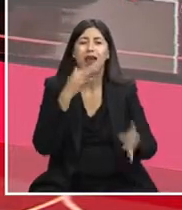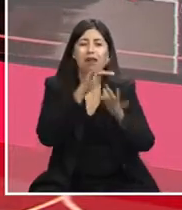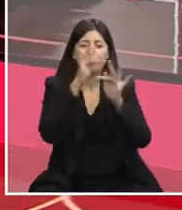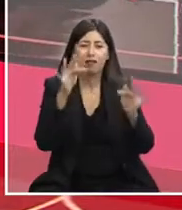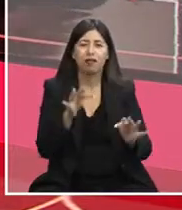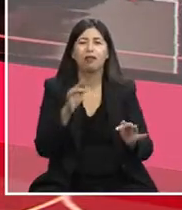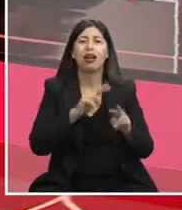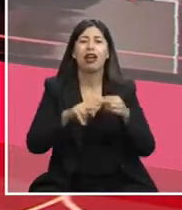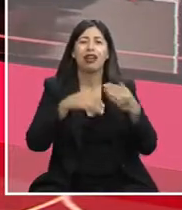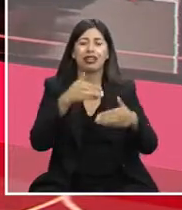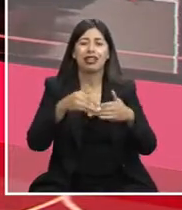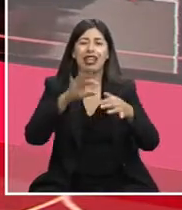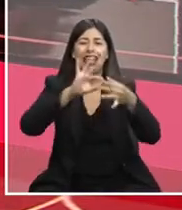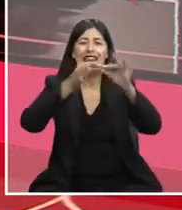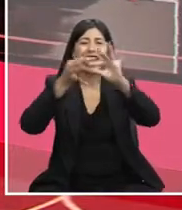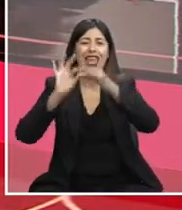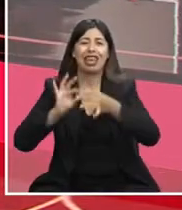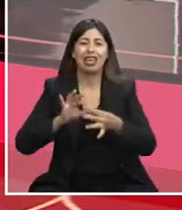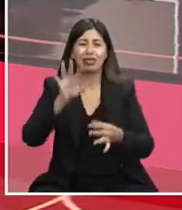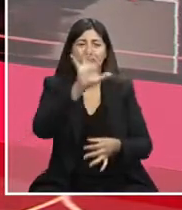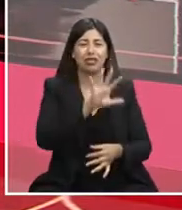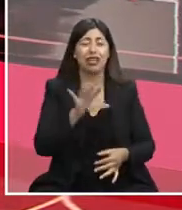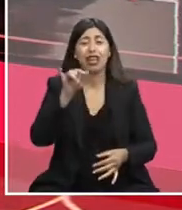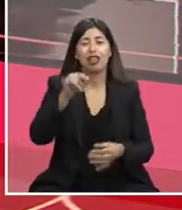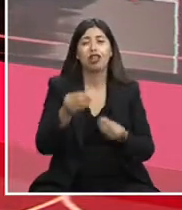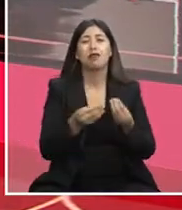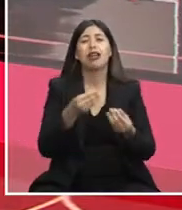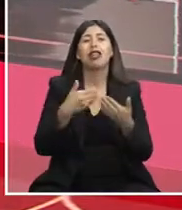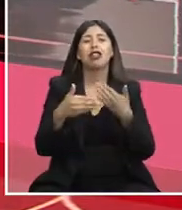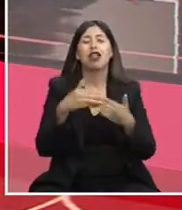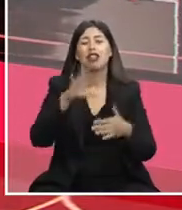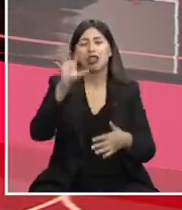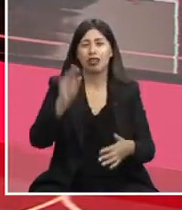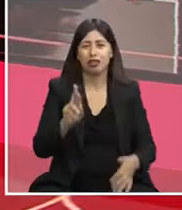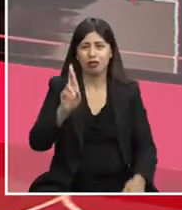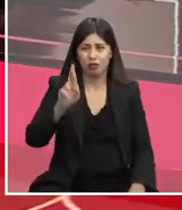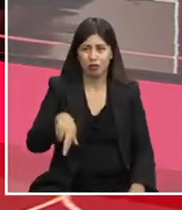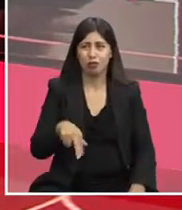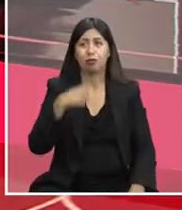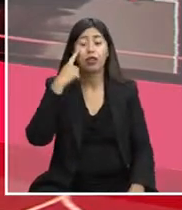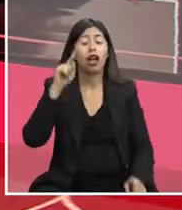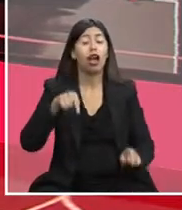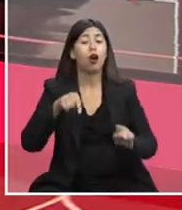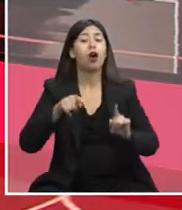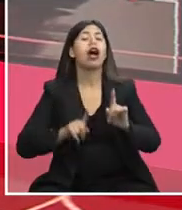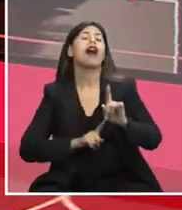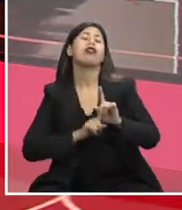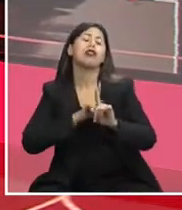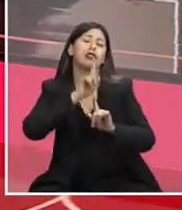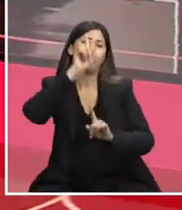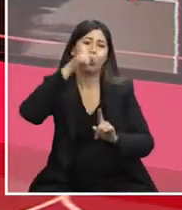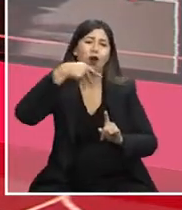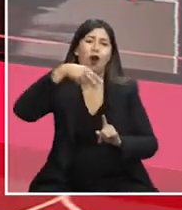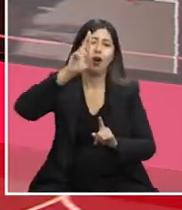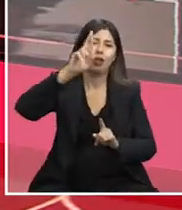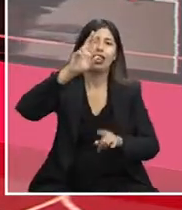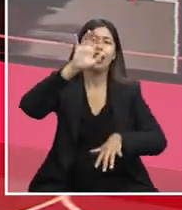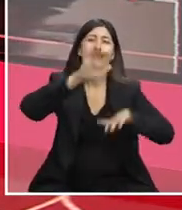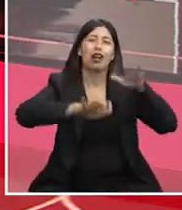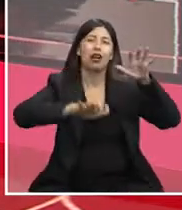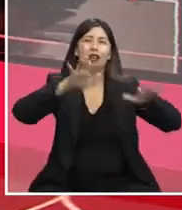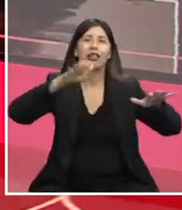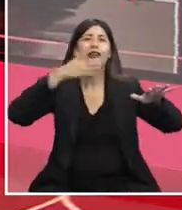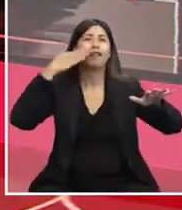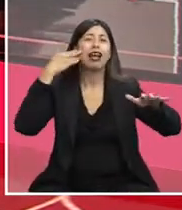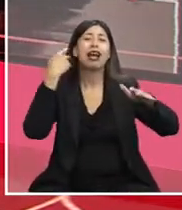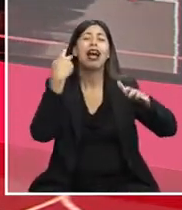that's what happens in Patagonia. But I'm now going to flip north right up to the Cordillera Blanca of Peru, where I've been